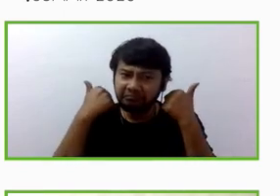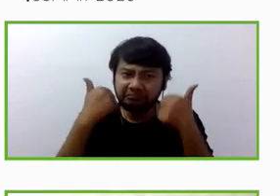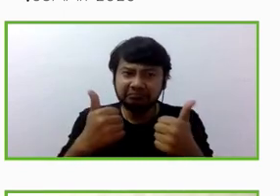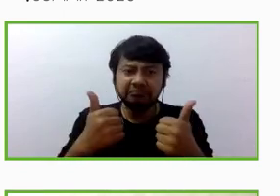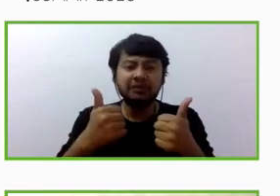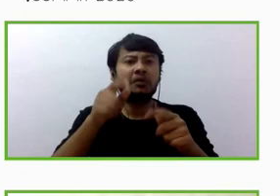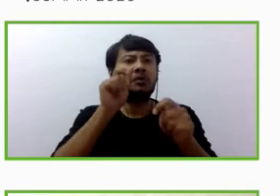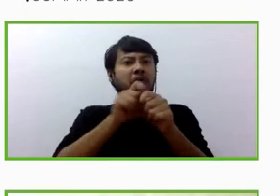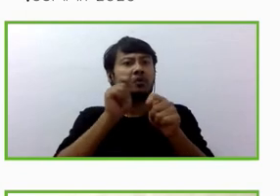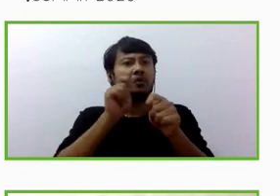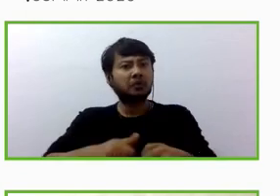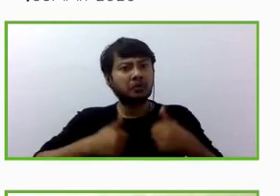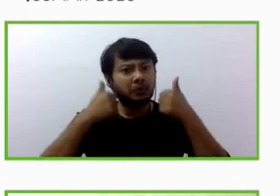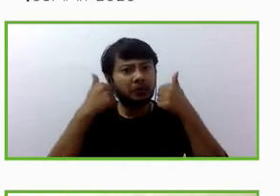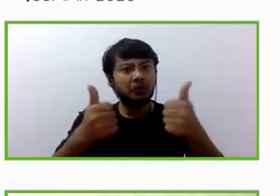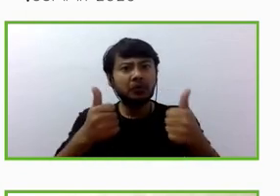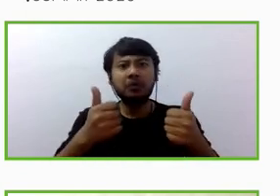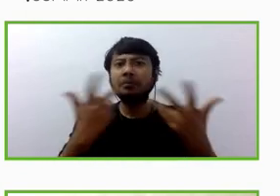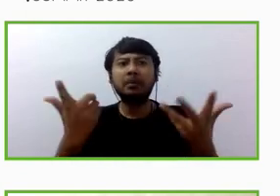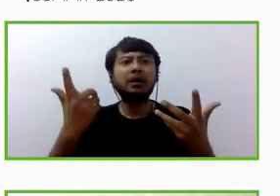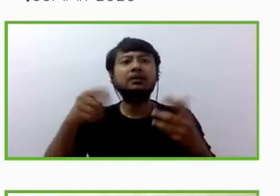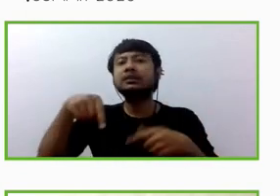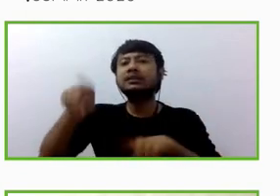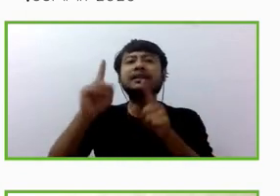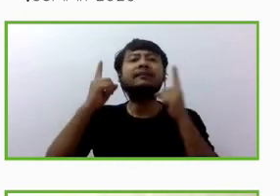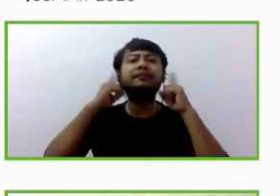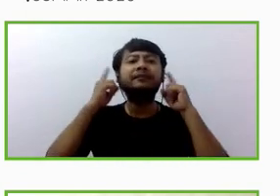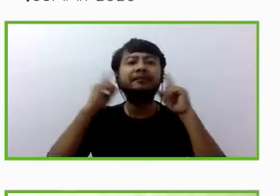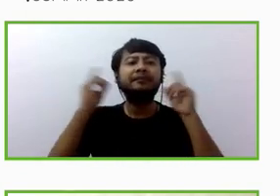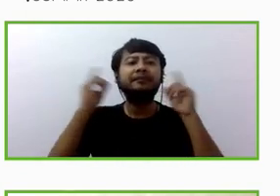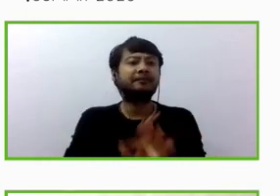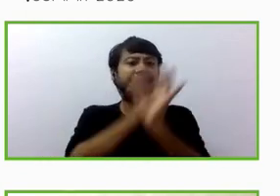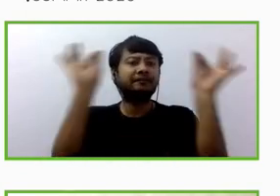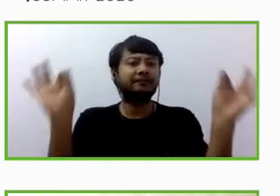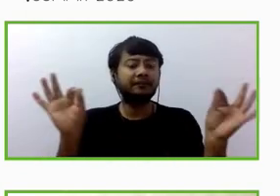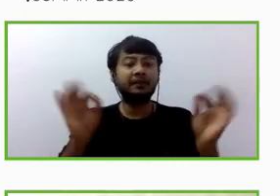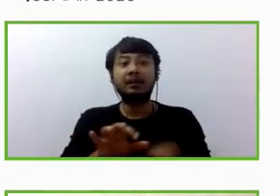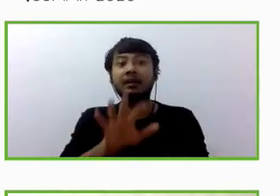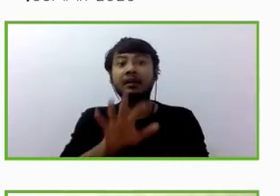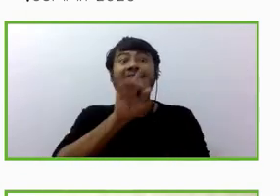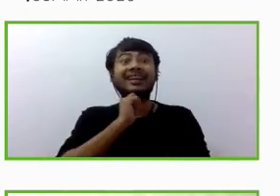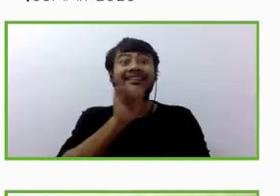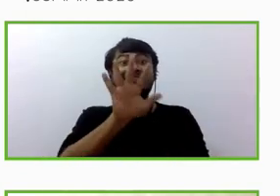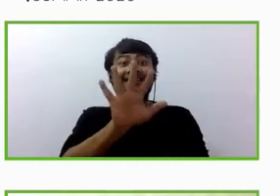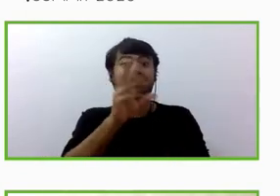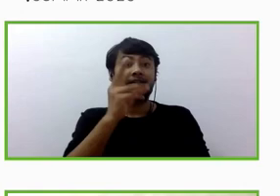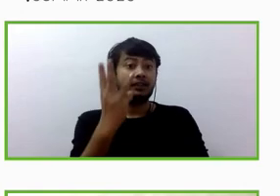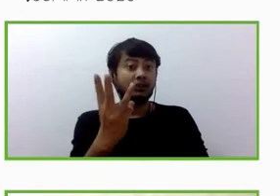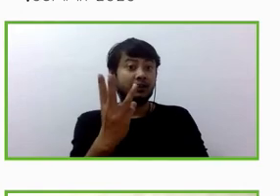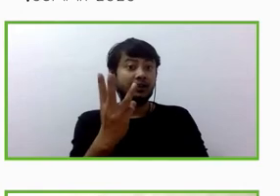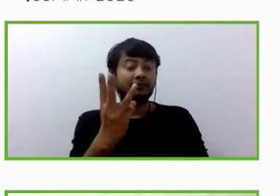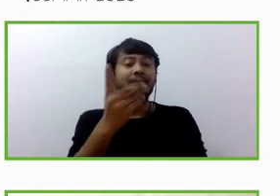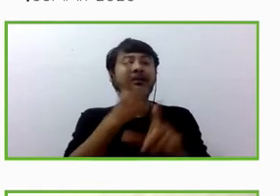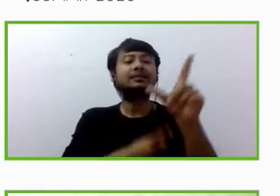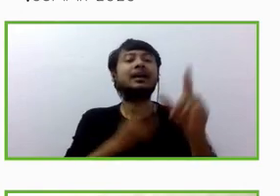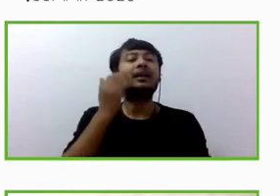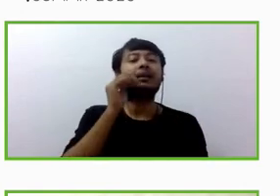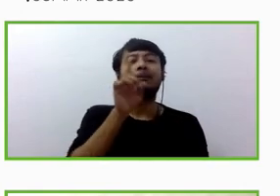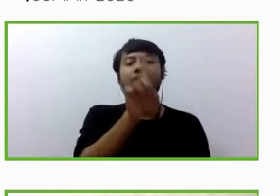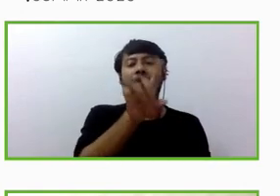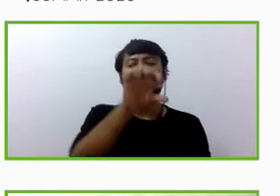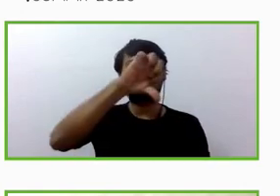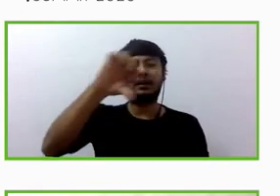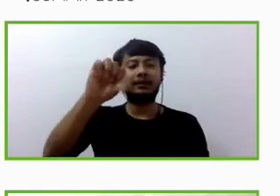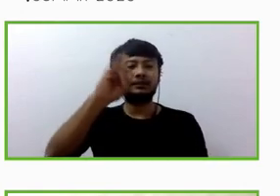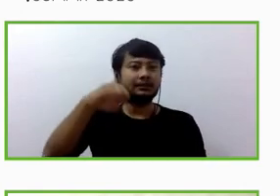entirely silent world. And then at age 53 in 1996, she discovered